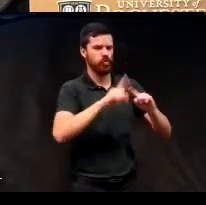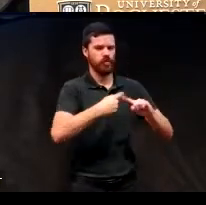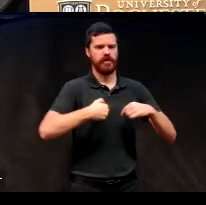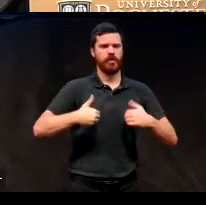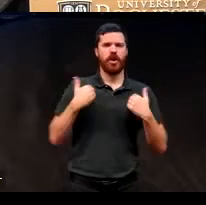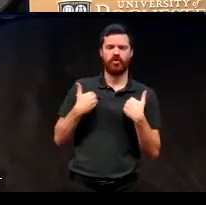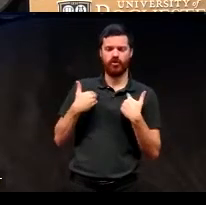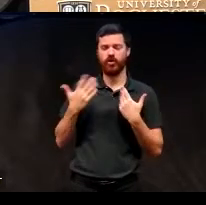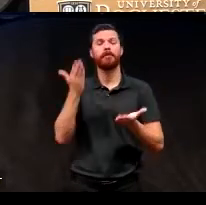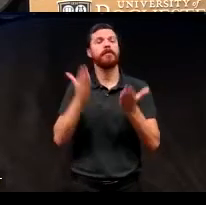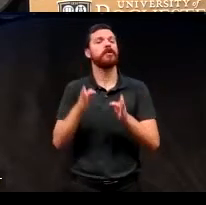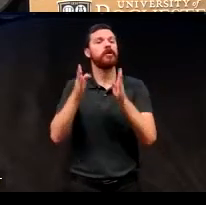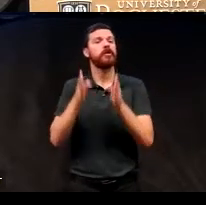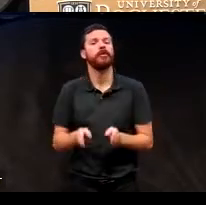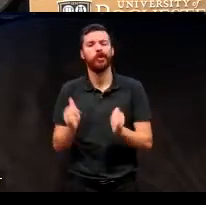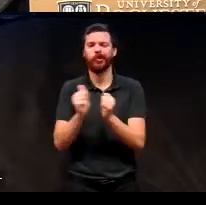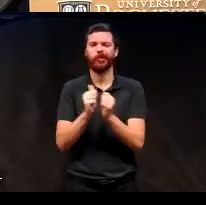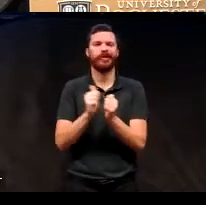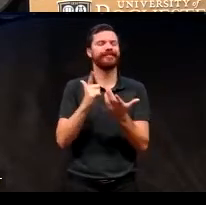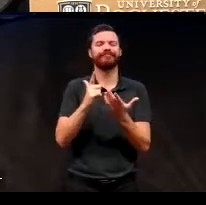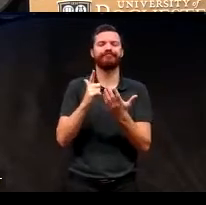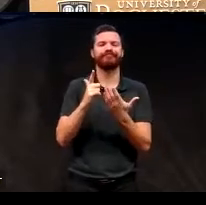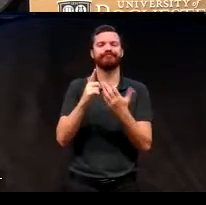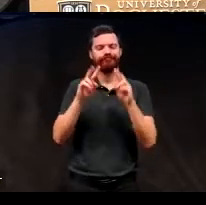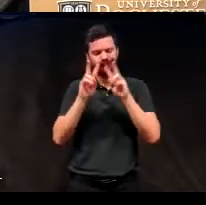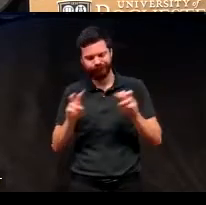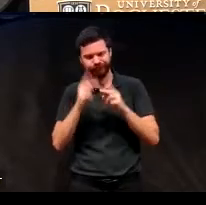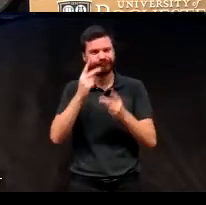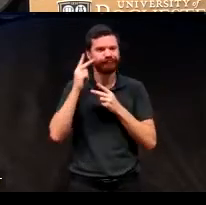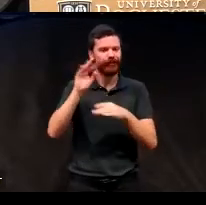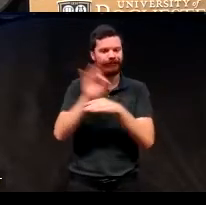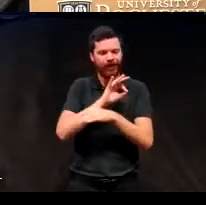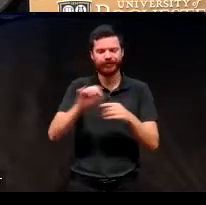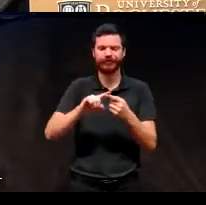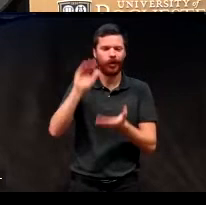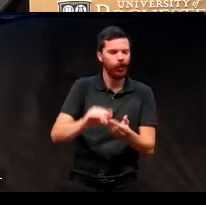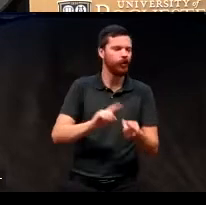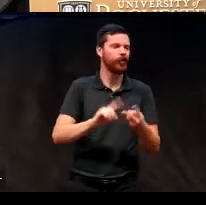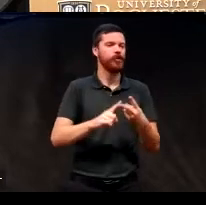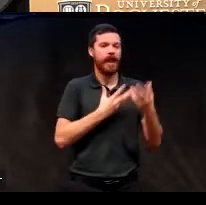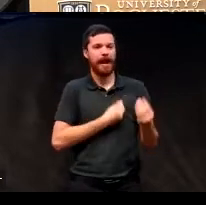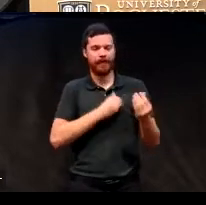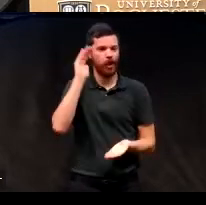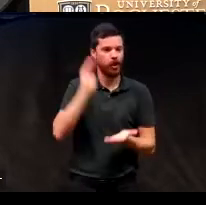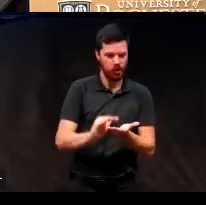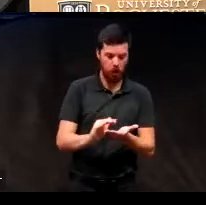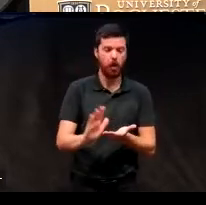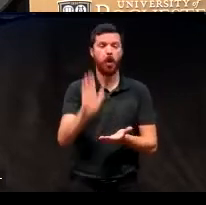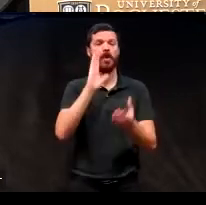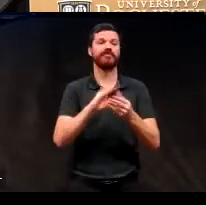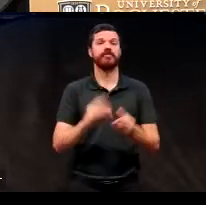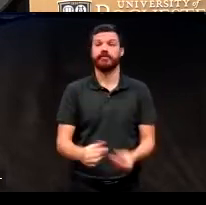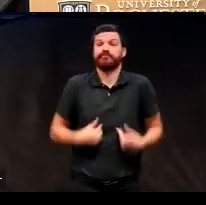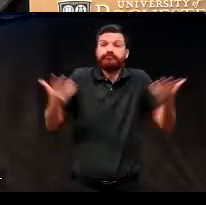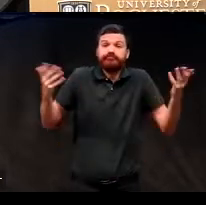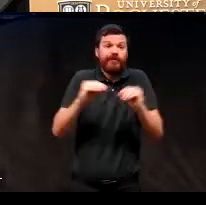an individual with low reflective functioning and low empathy responding, I have